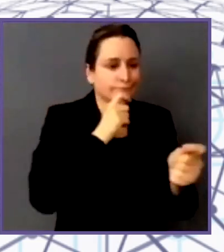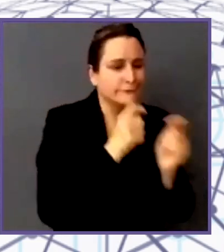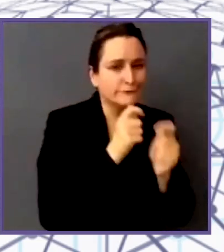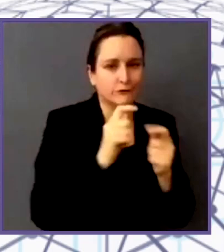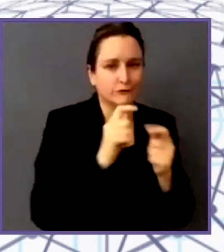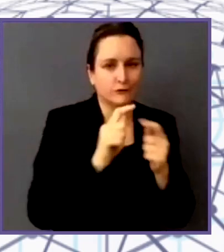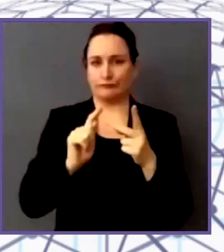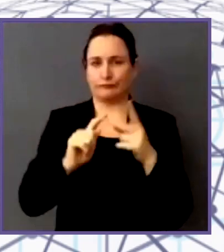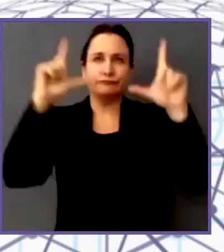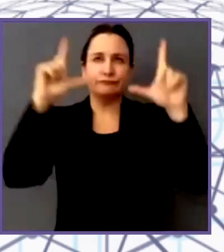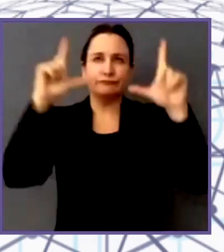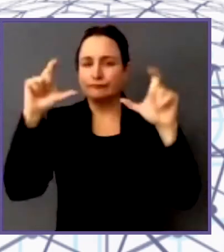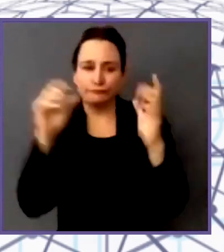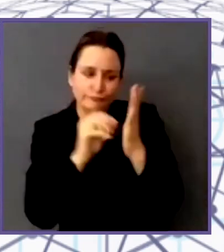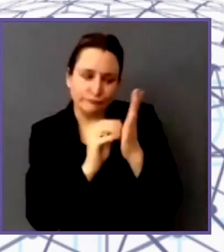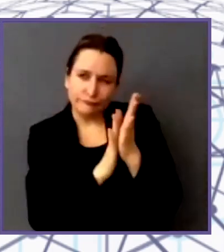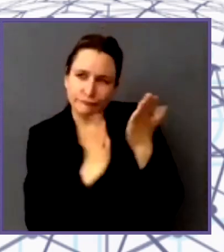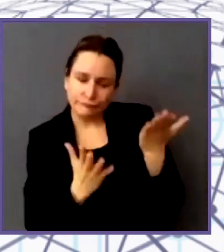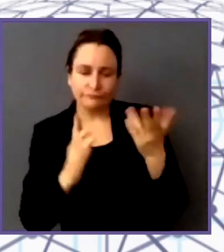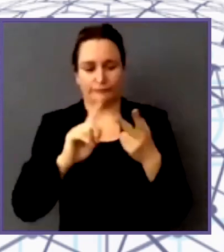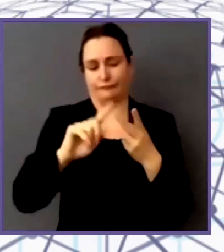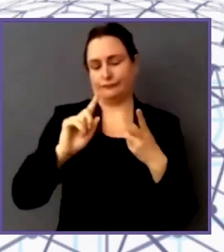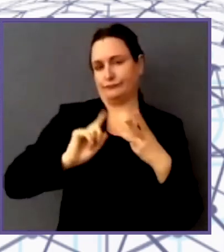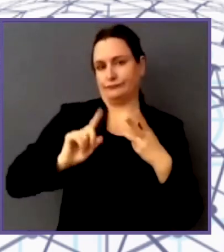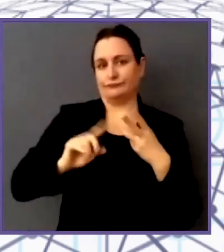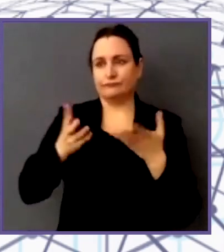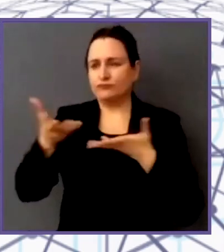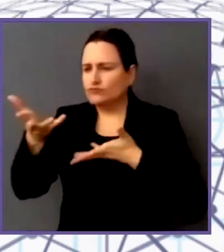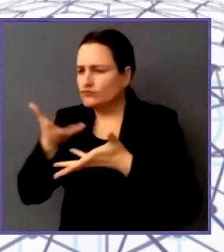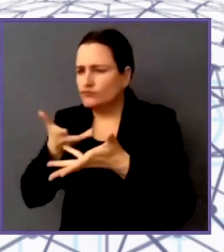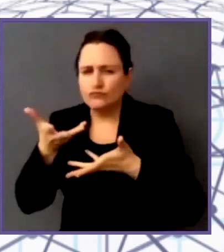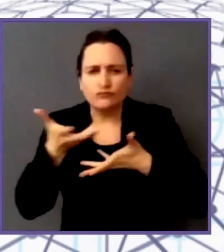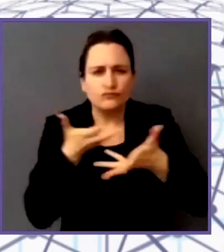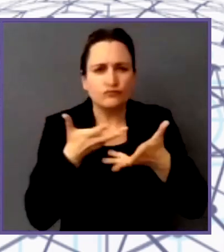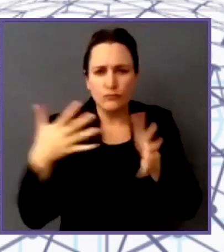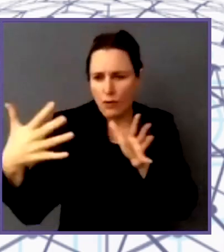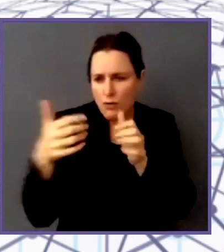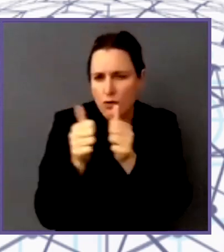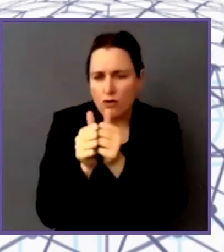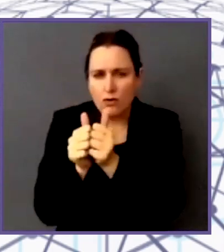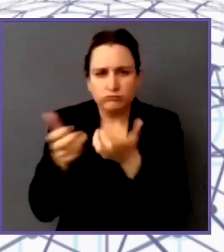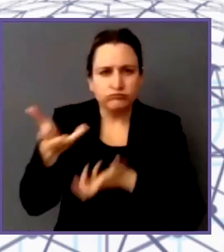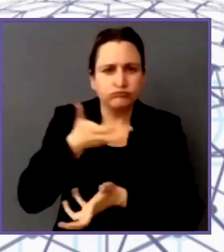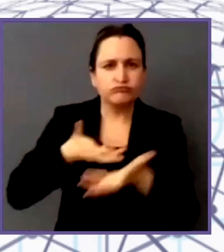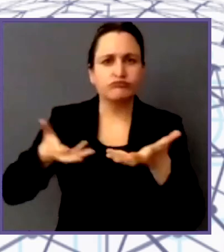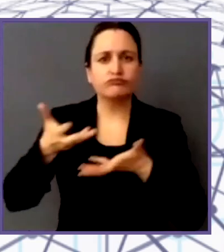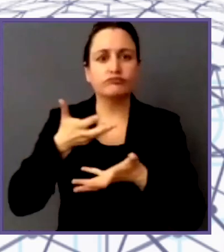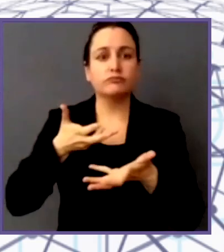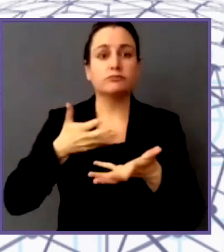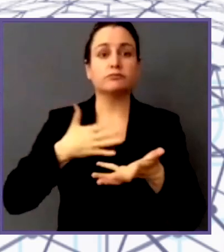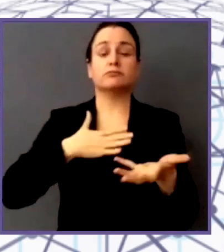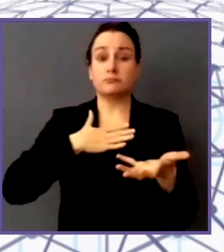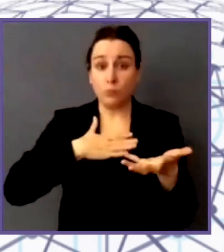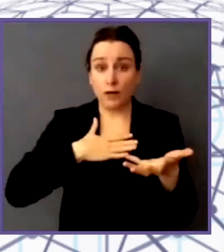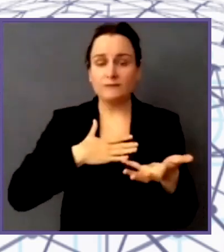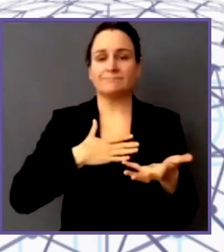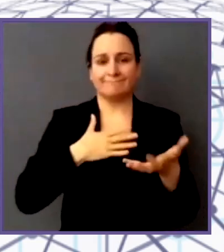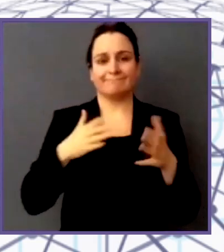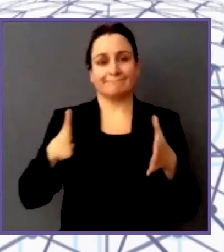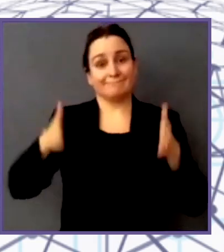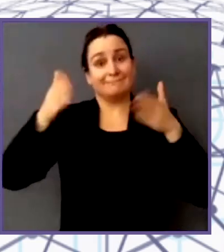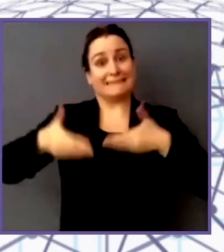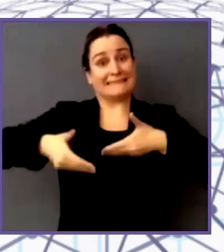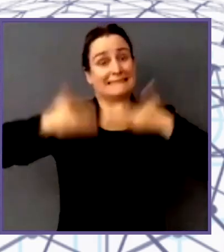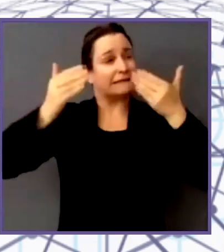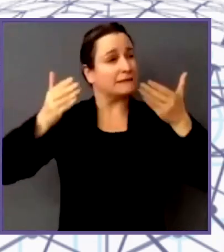co-design workshops, and all of these are brought together to develop key insights on inclusive cities. As